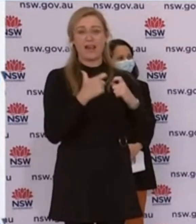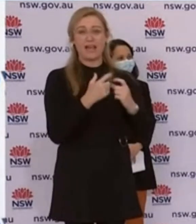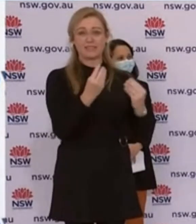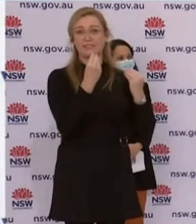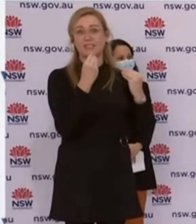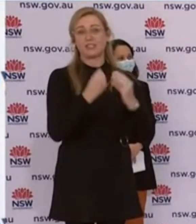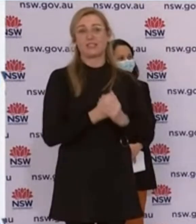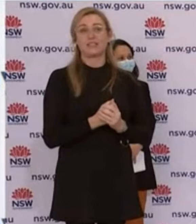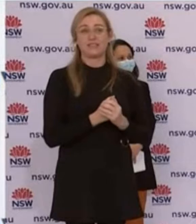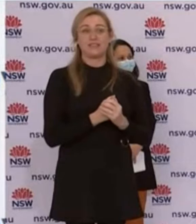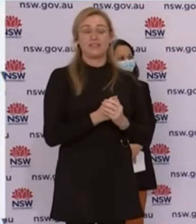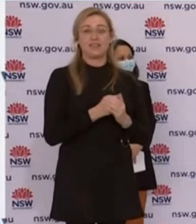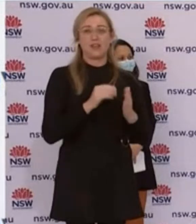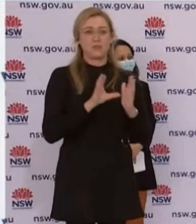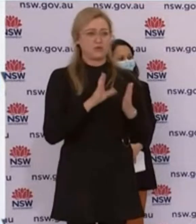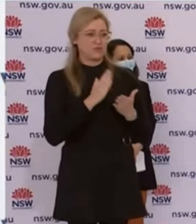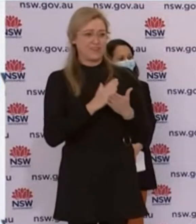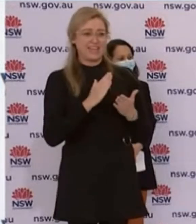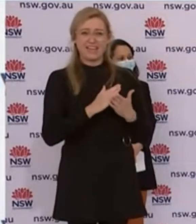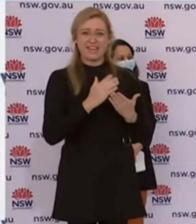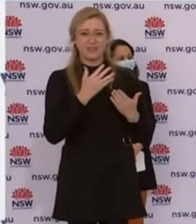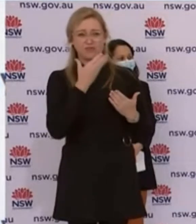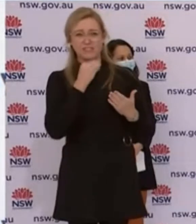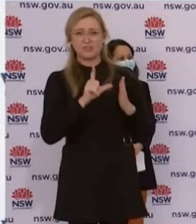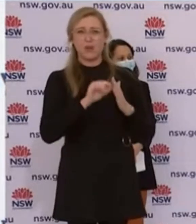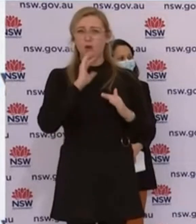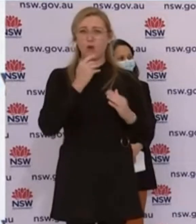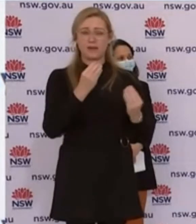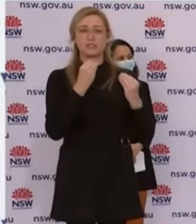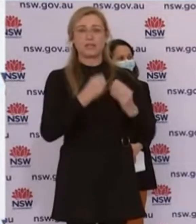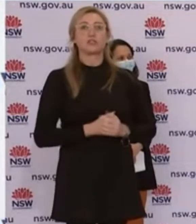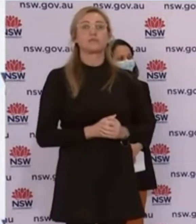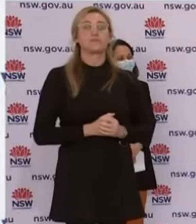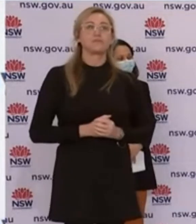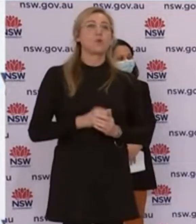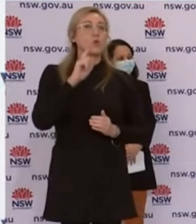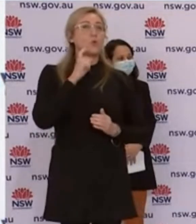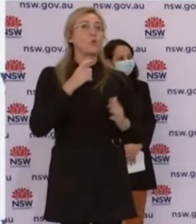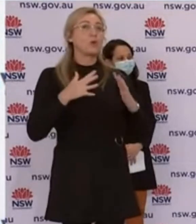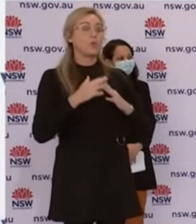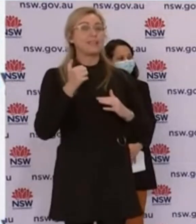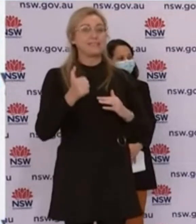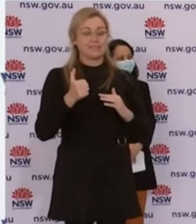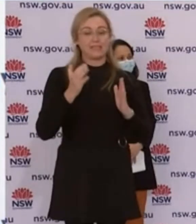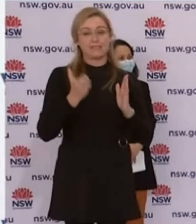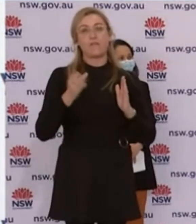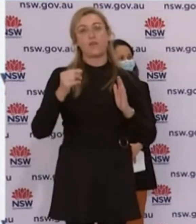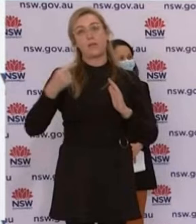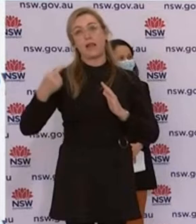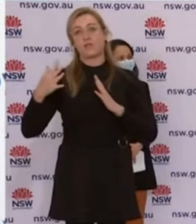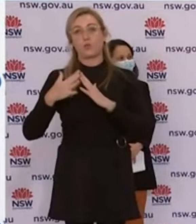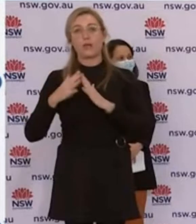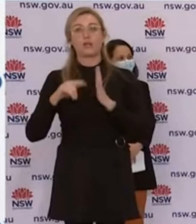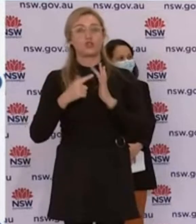that's going to be three or 4 weeks in 6 months of a year. Right, so that'll be week 6 of an 11-week term. Look, obviously as Education Minister, can